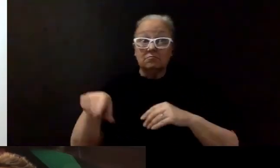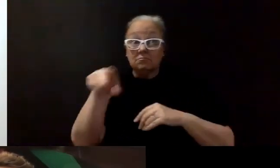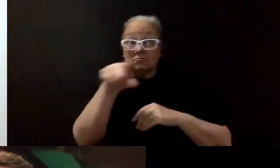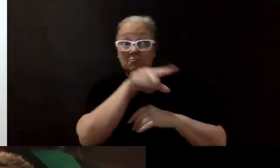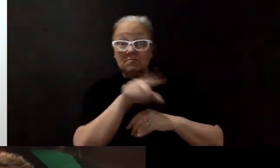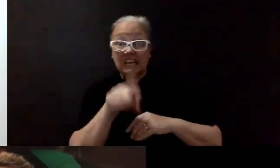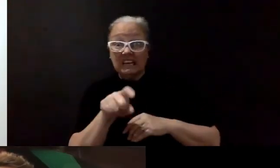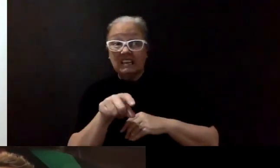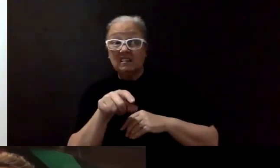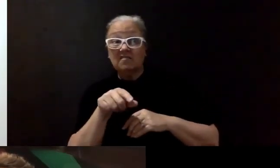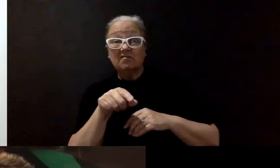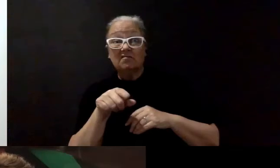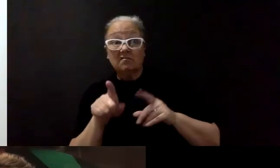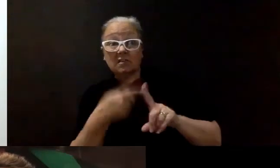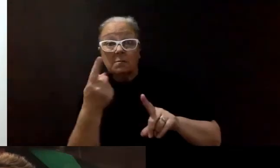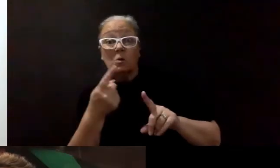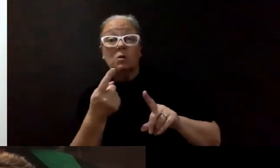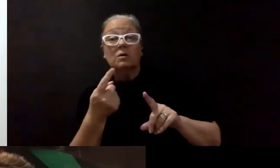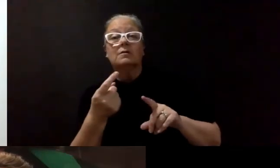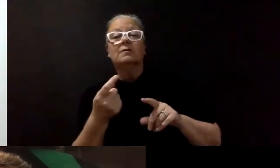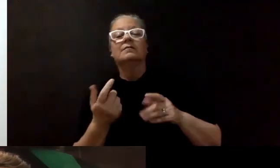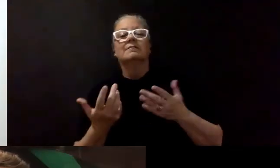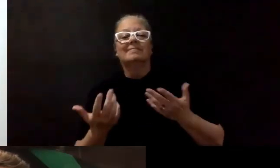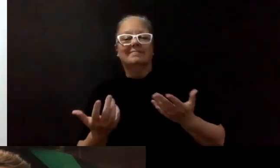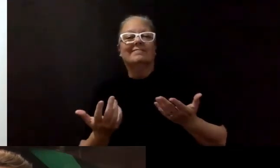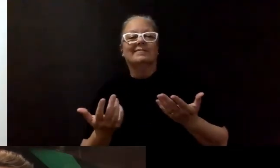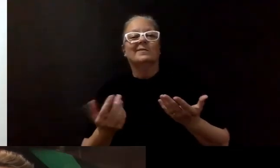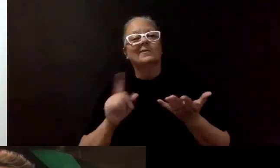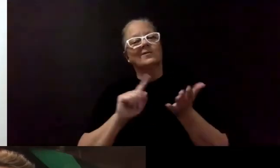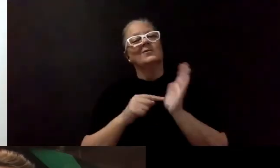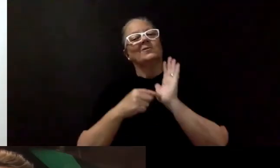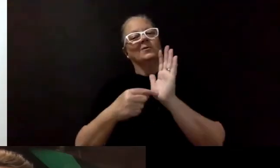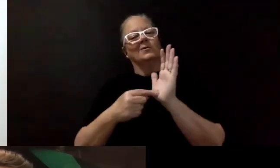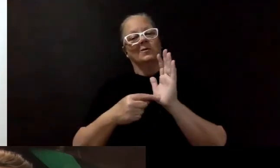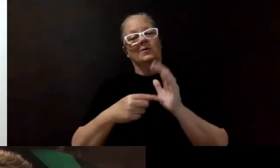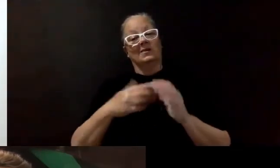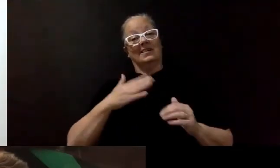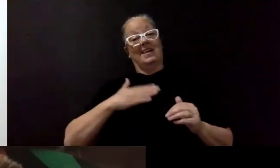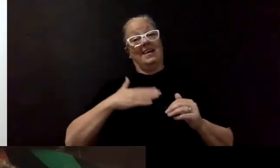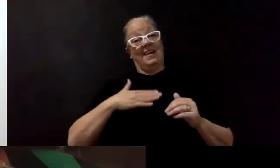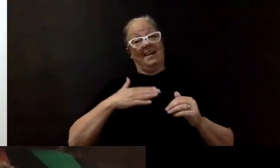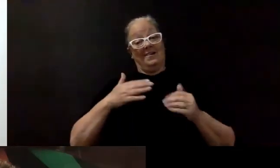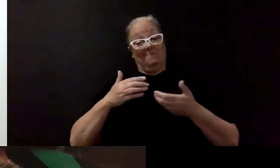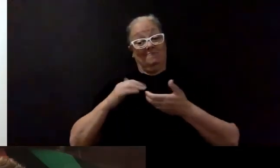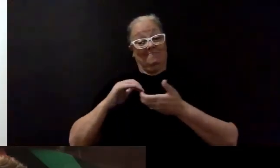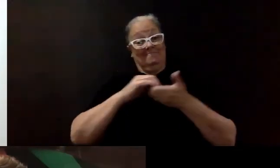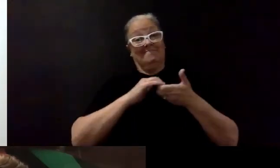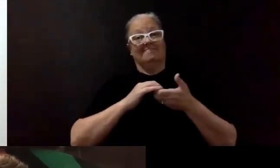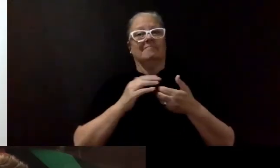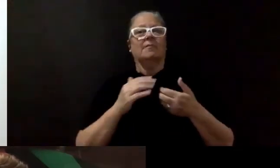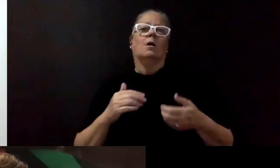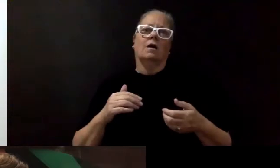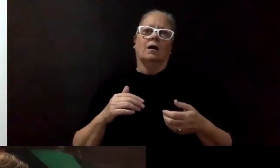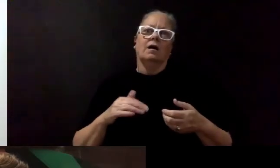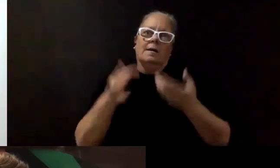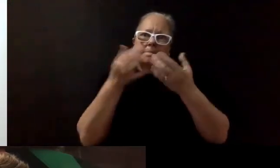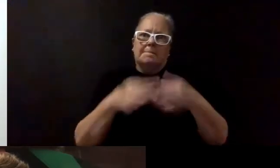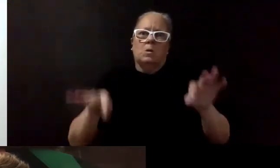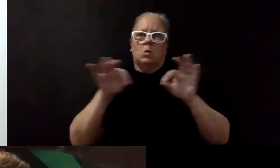constantly reinforcing the fact that our organisation is really needed,